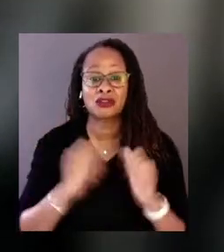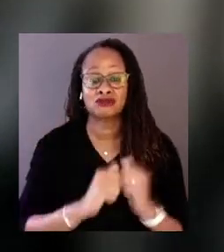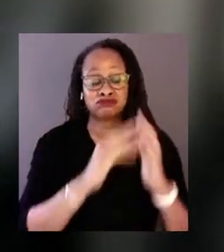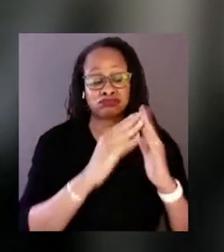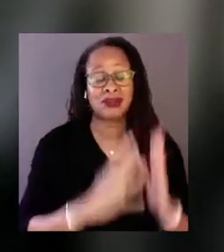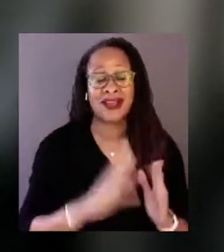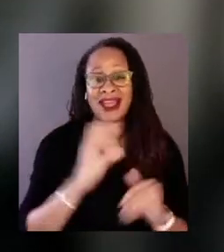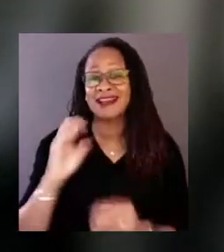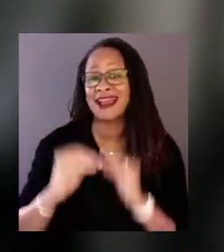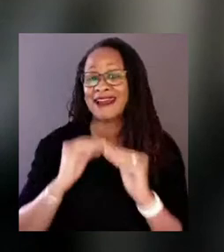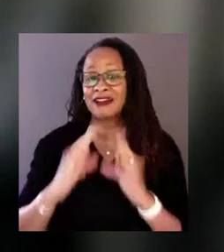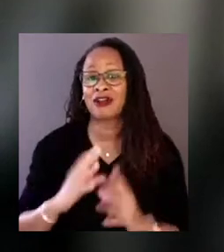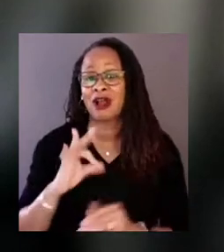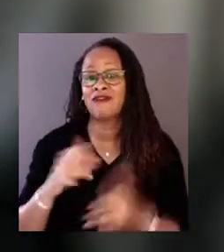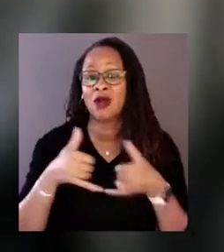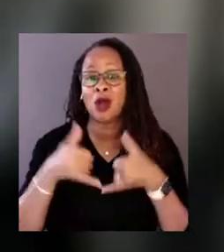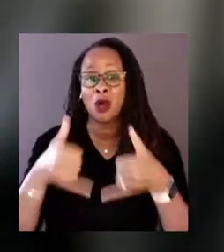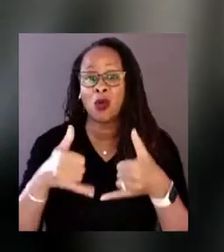editor-in-chief of